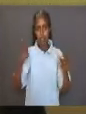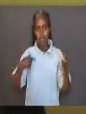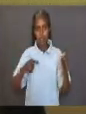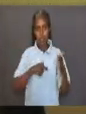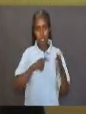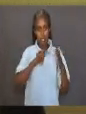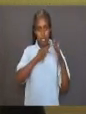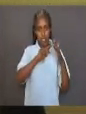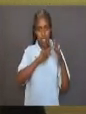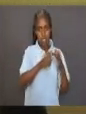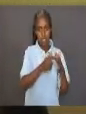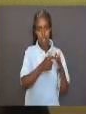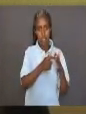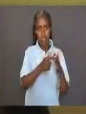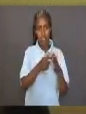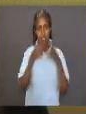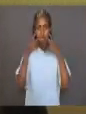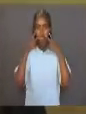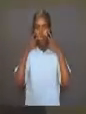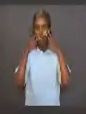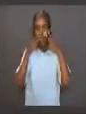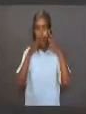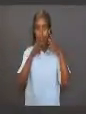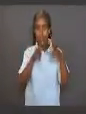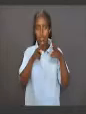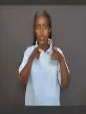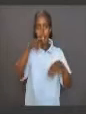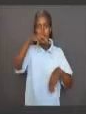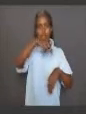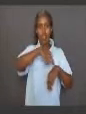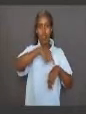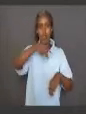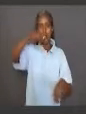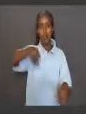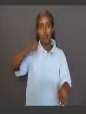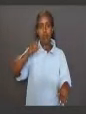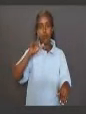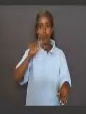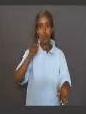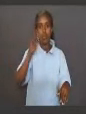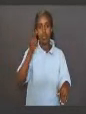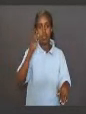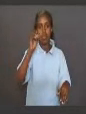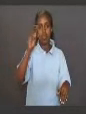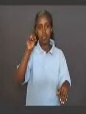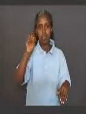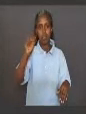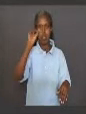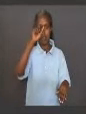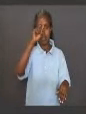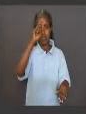to start by looking at regular polygons to gain a